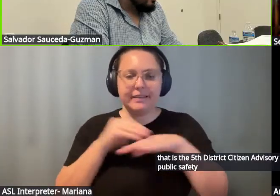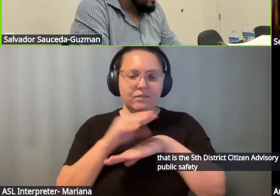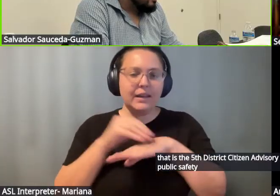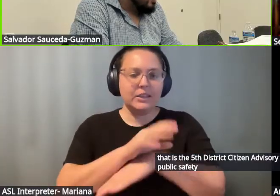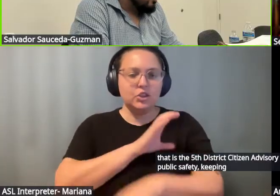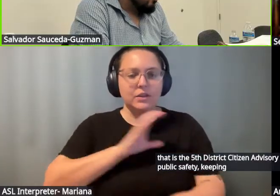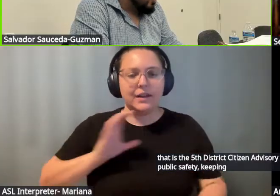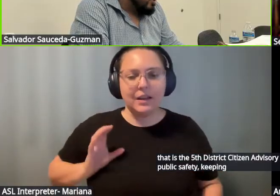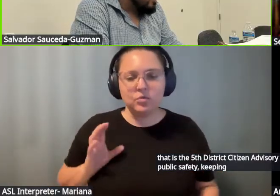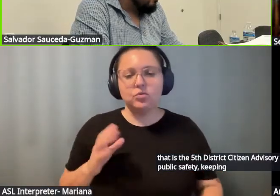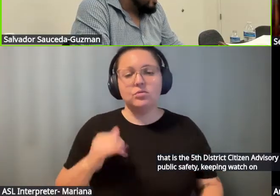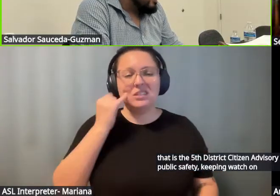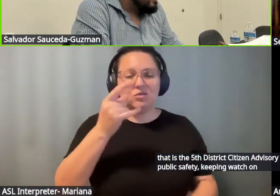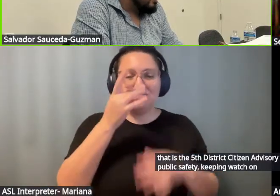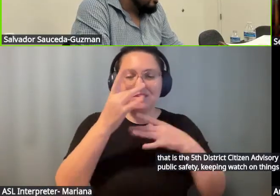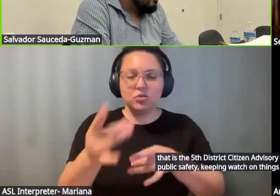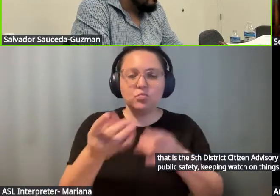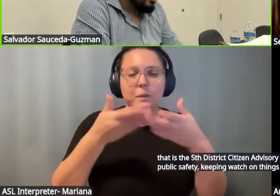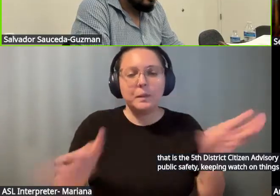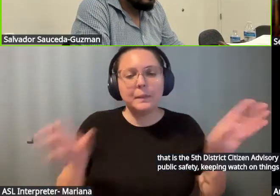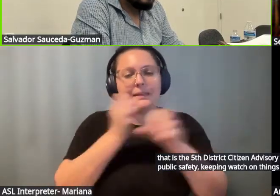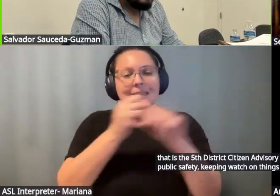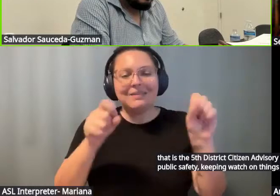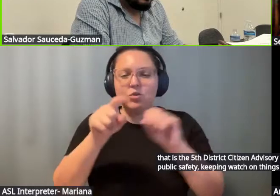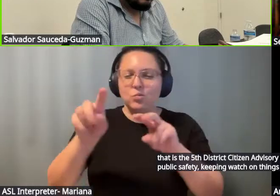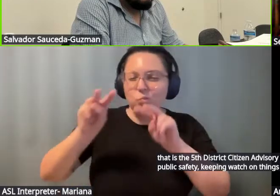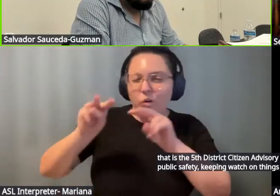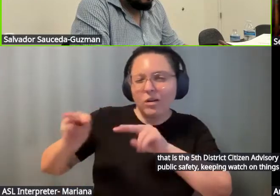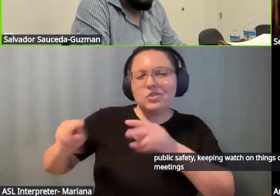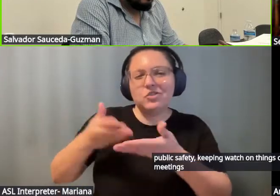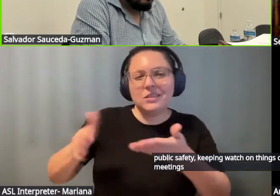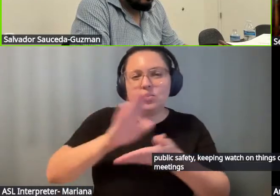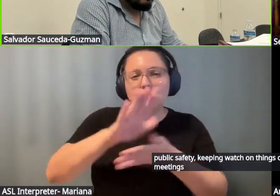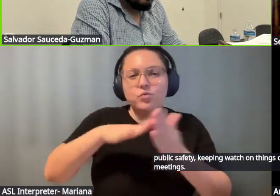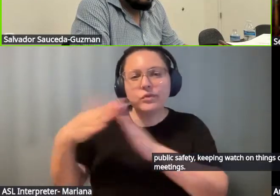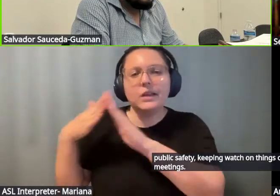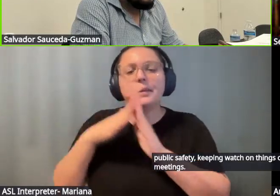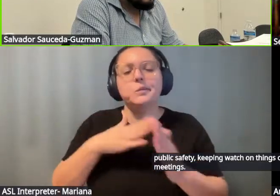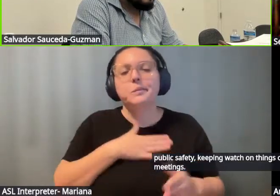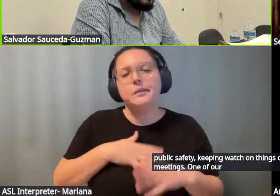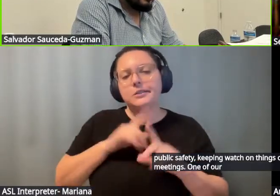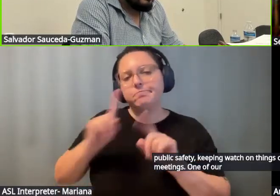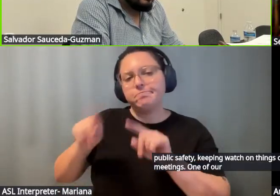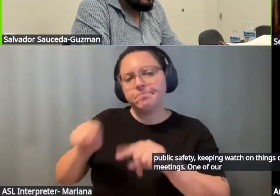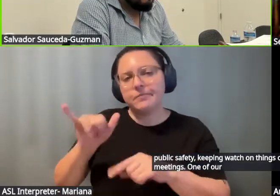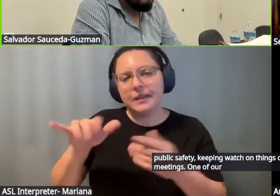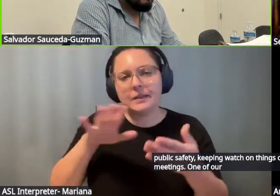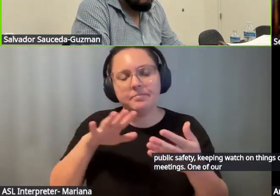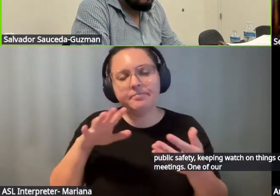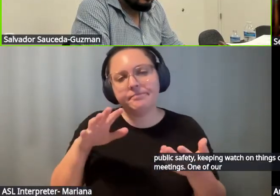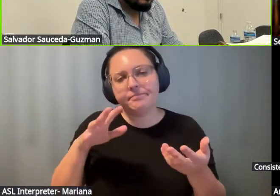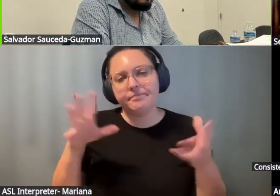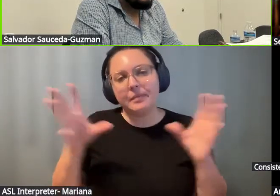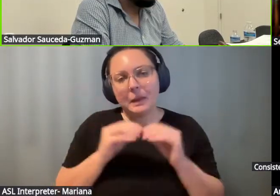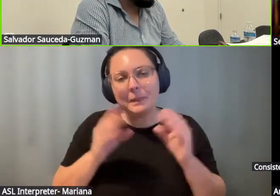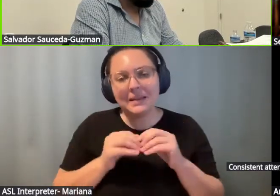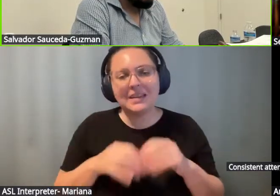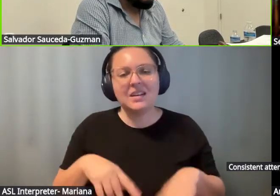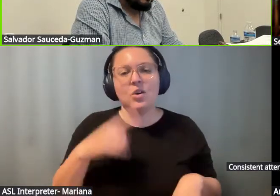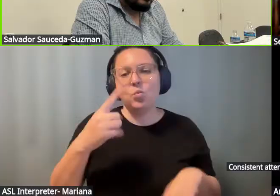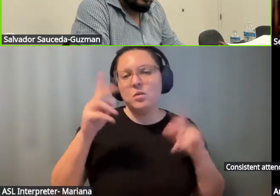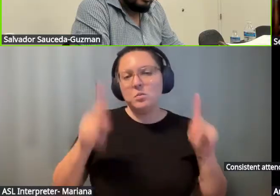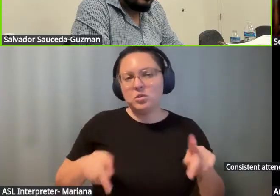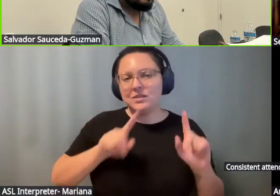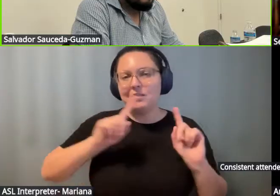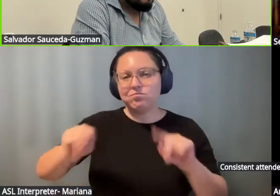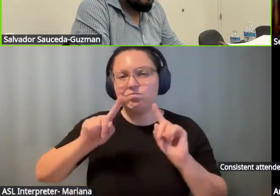watch on things on your block, please attend those meetings. One of our consistent attendees from 5D is